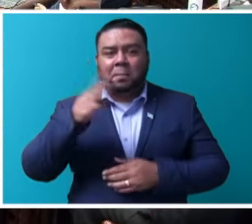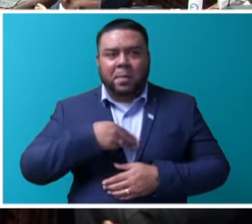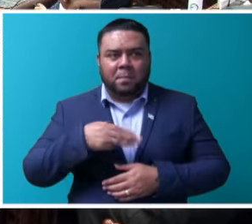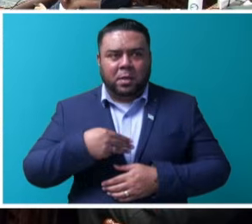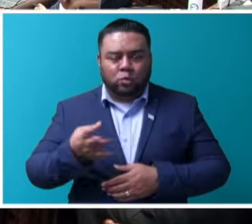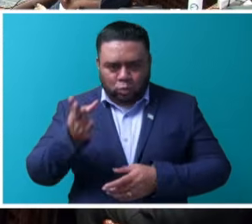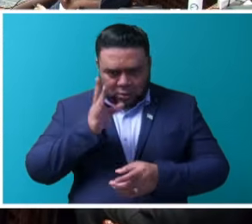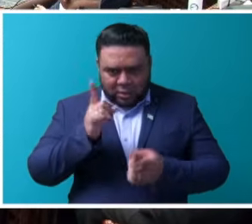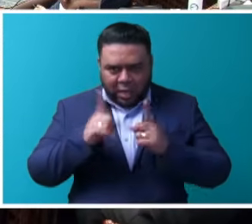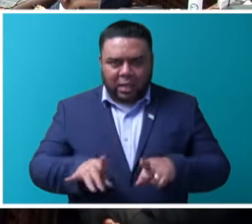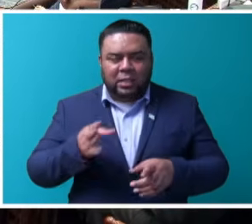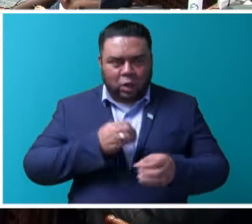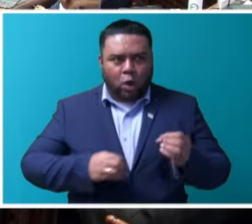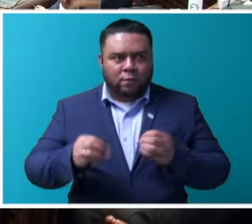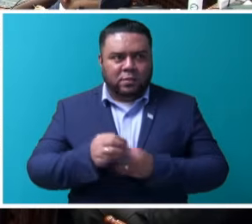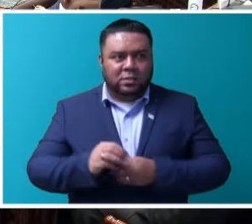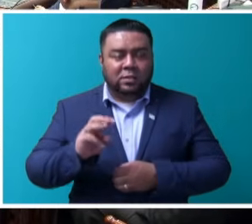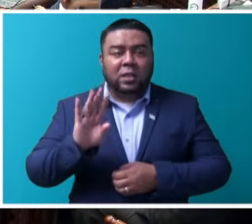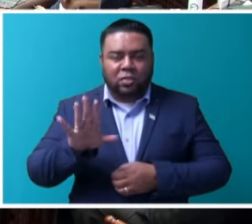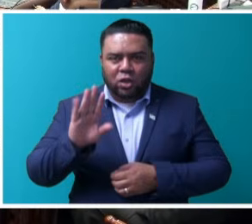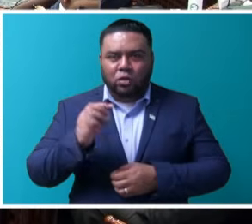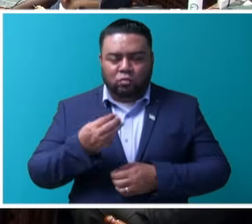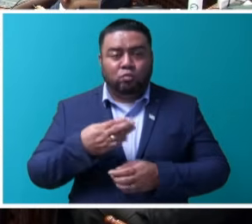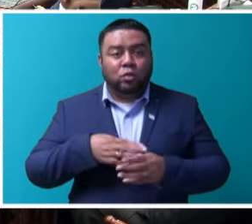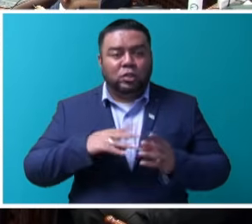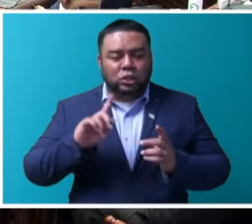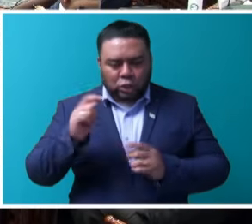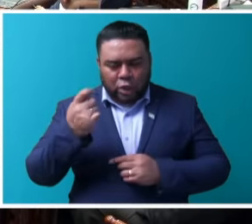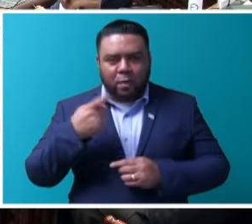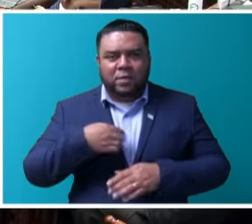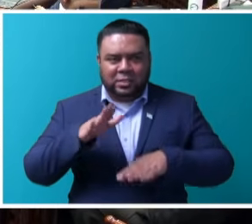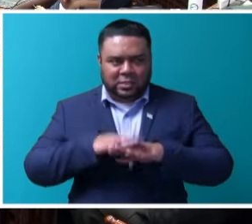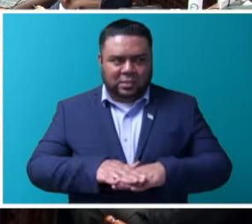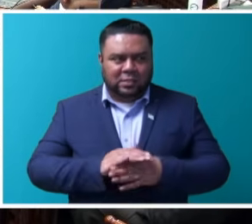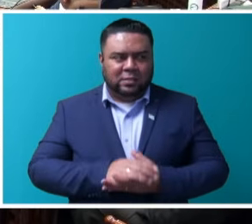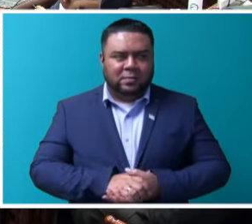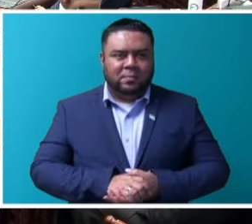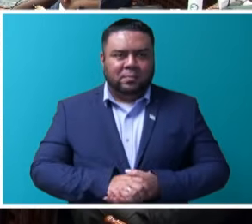in office during the third term of its sitting.